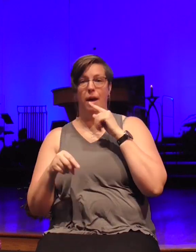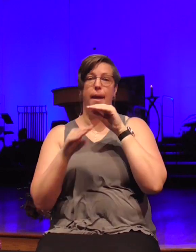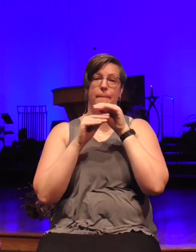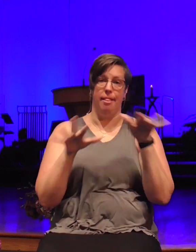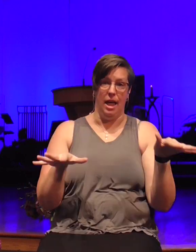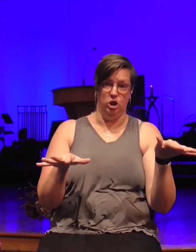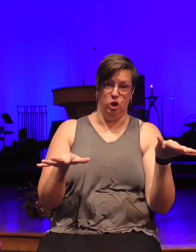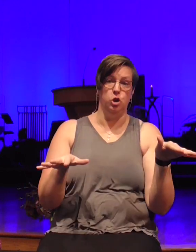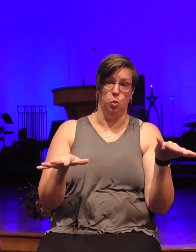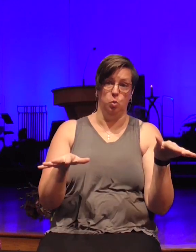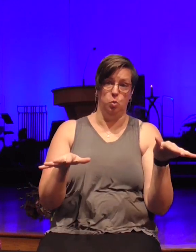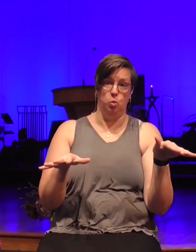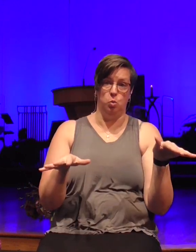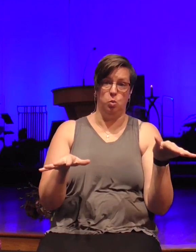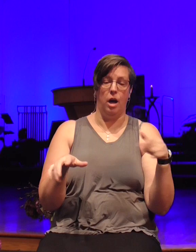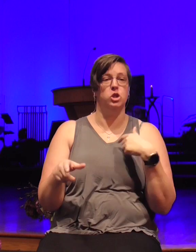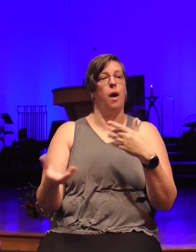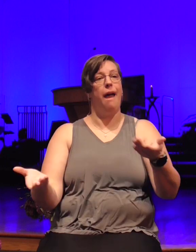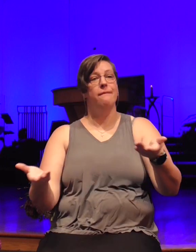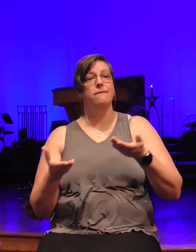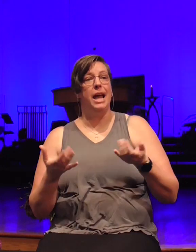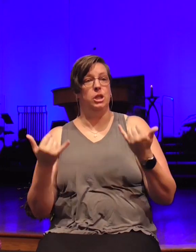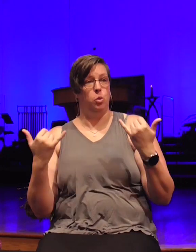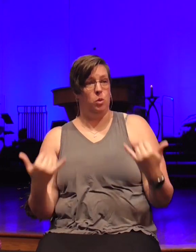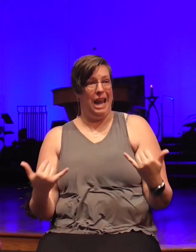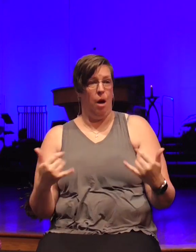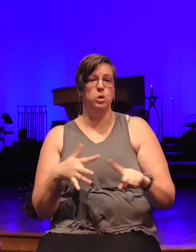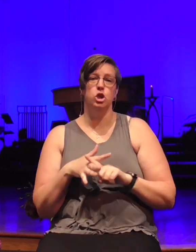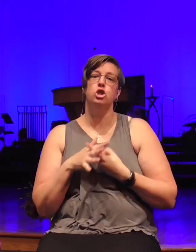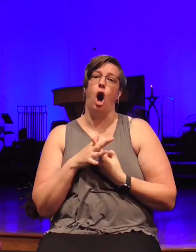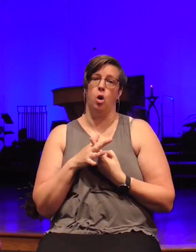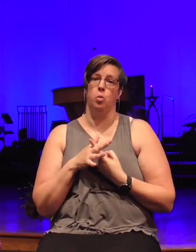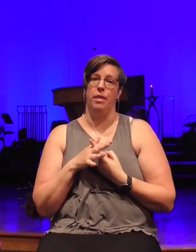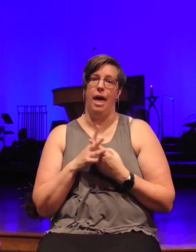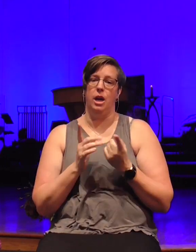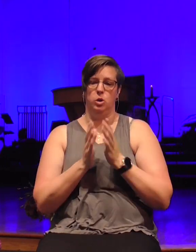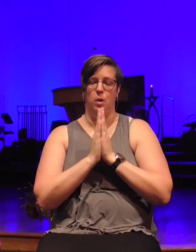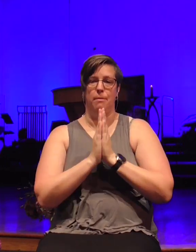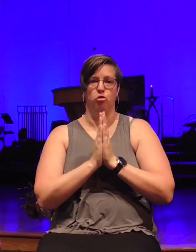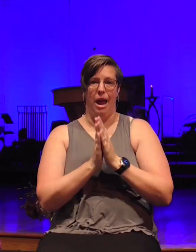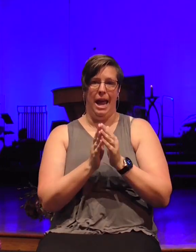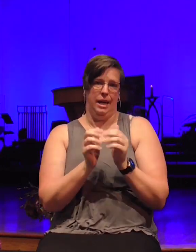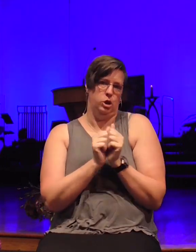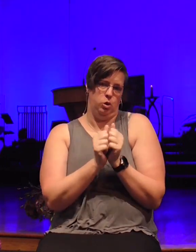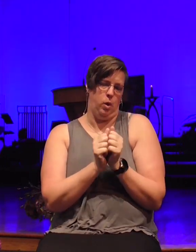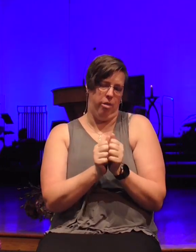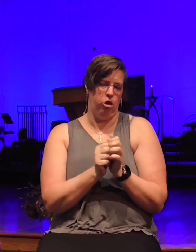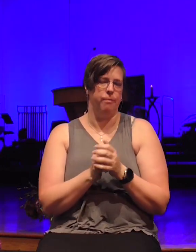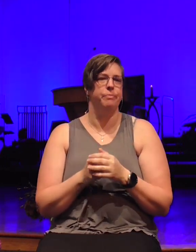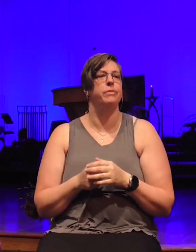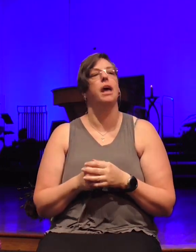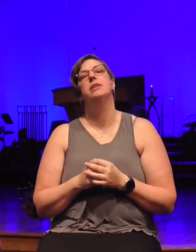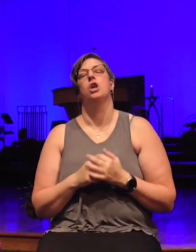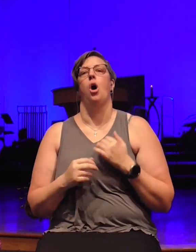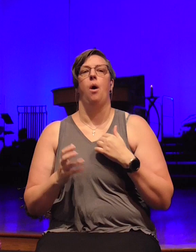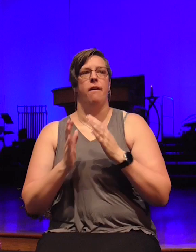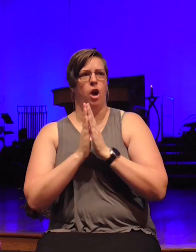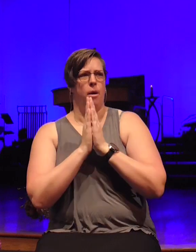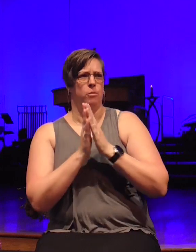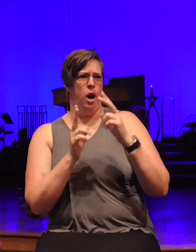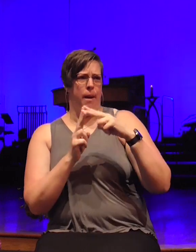you. And I invite us now to start with that as we pray together. I invite our practitioner prayer partners to join me in this,